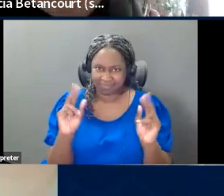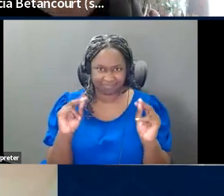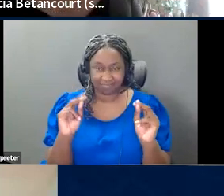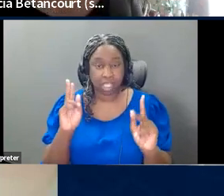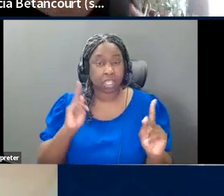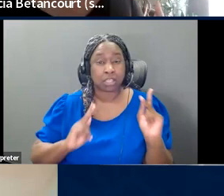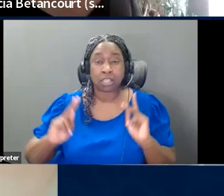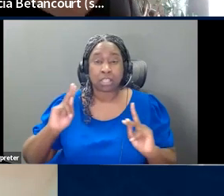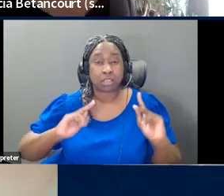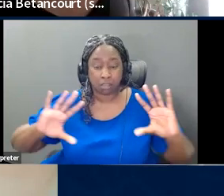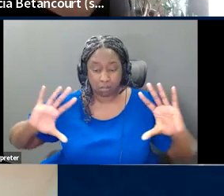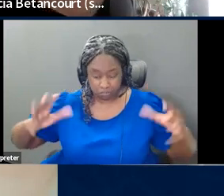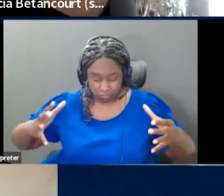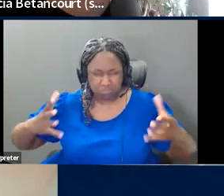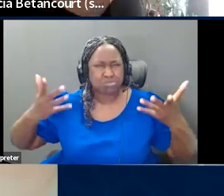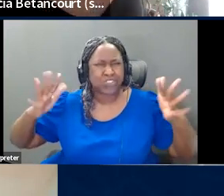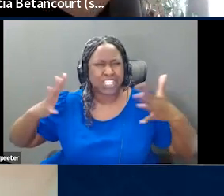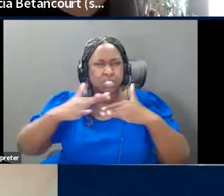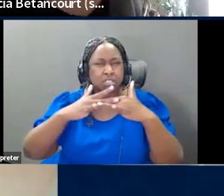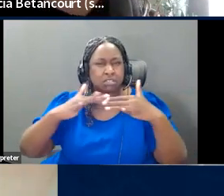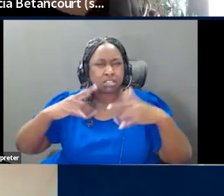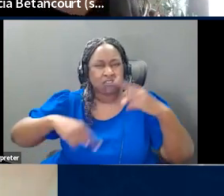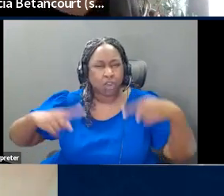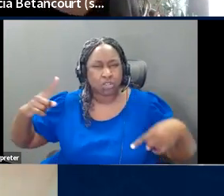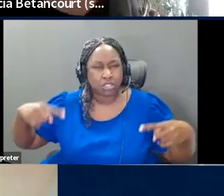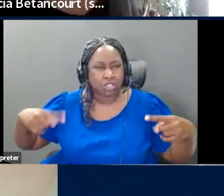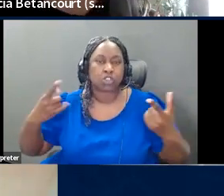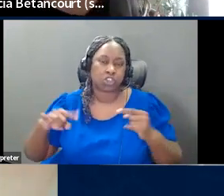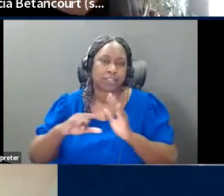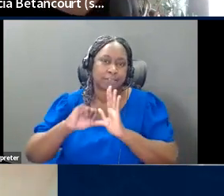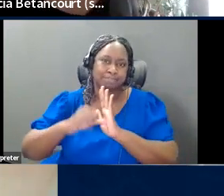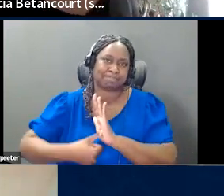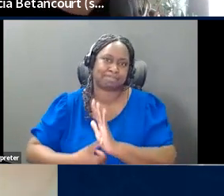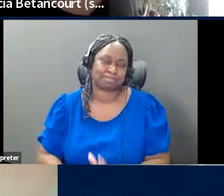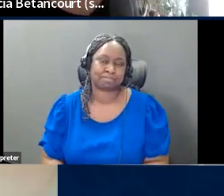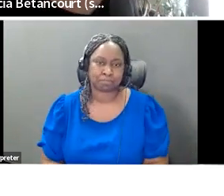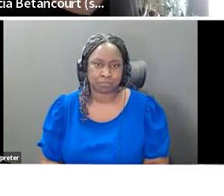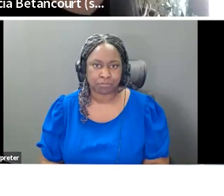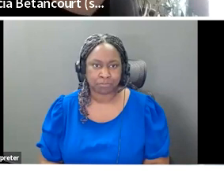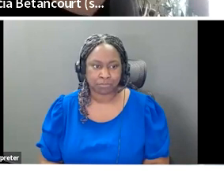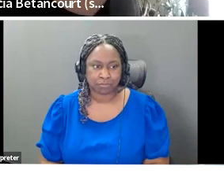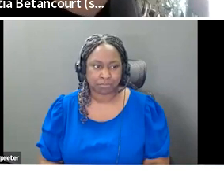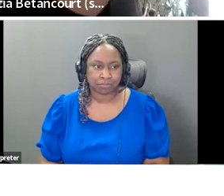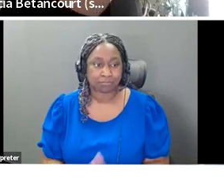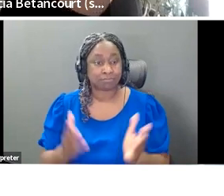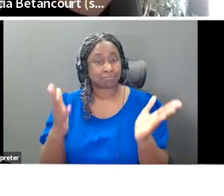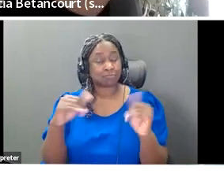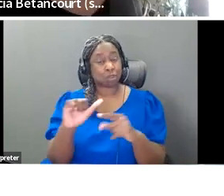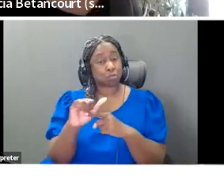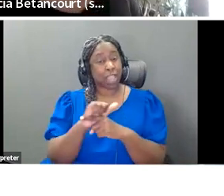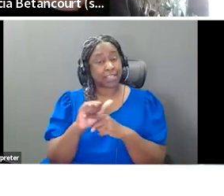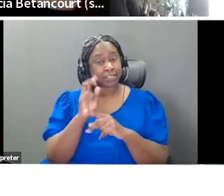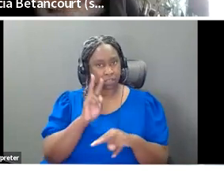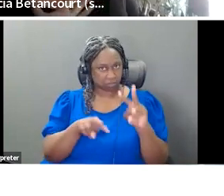already very diverse, and that's what we're trying to sort of bring to the forefront. Okay, so let's practice observing